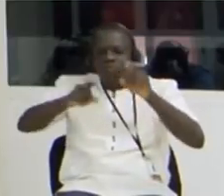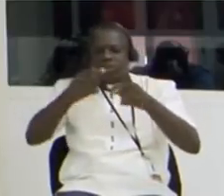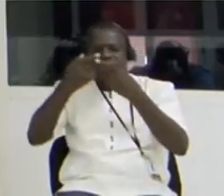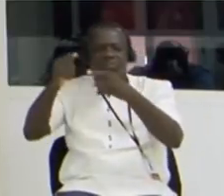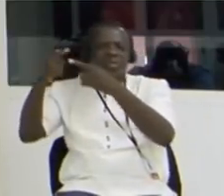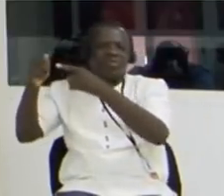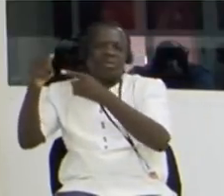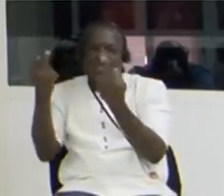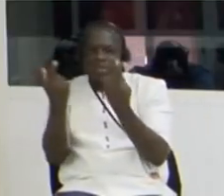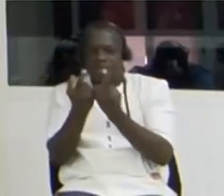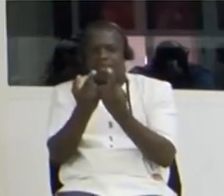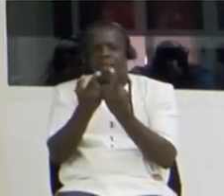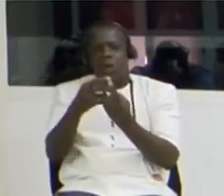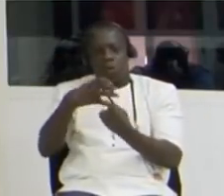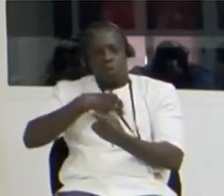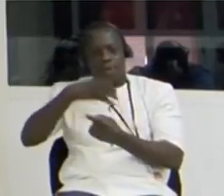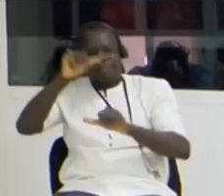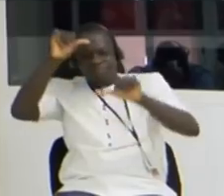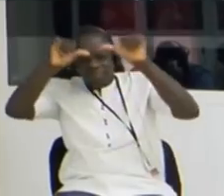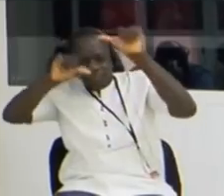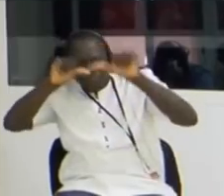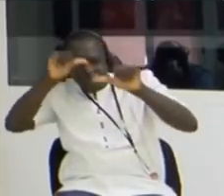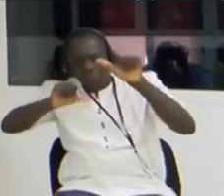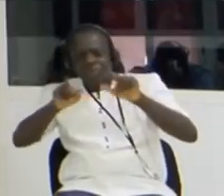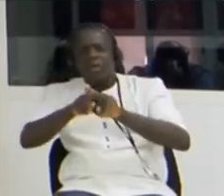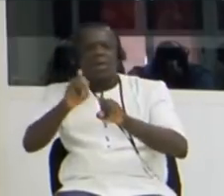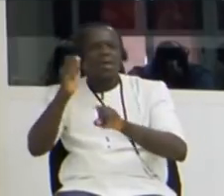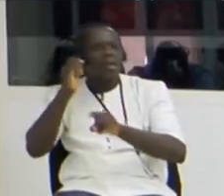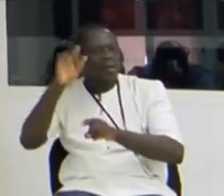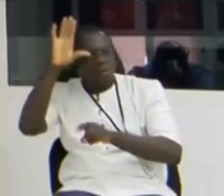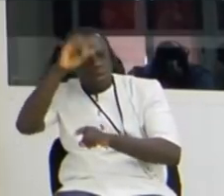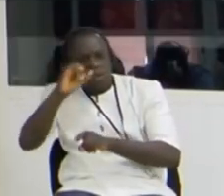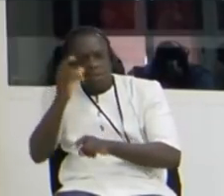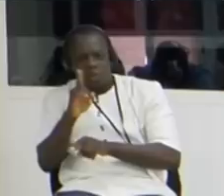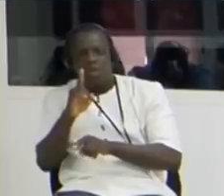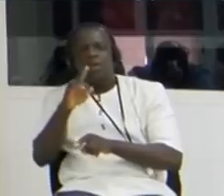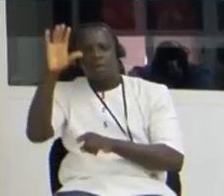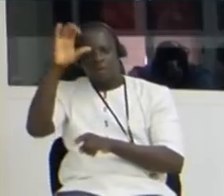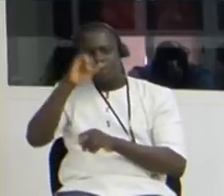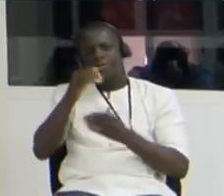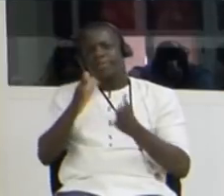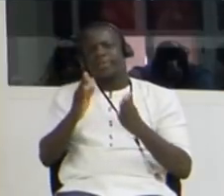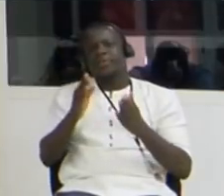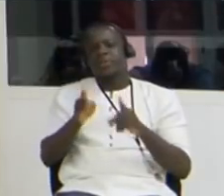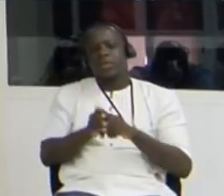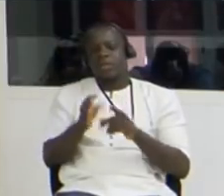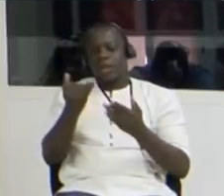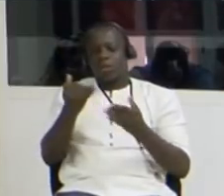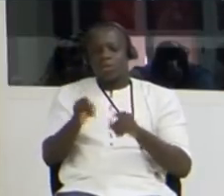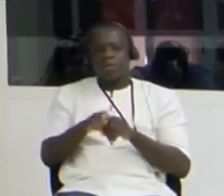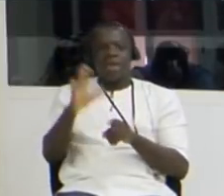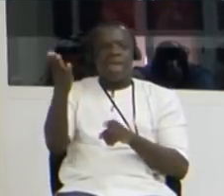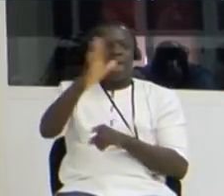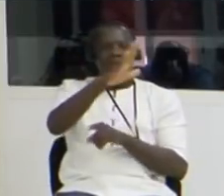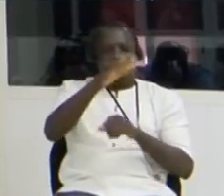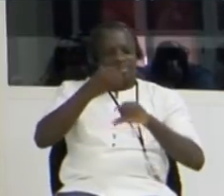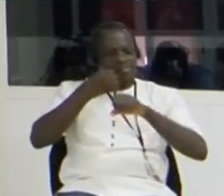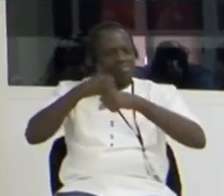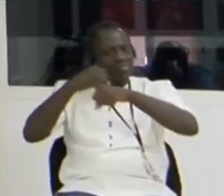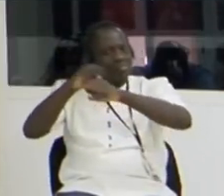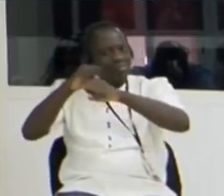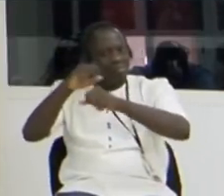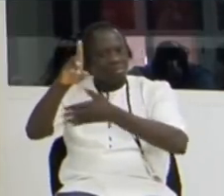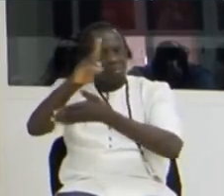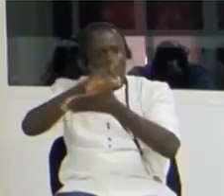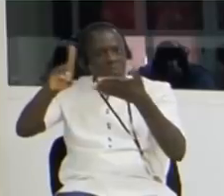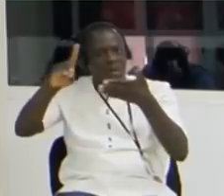girls. And during the program, was there any training provided for the girls at any stage?